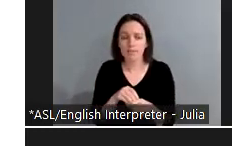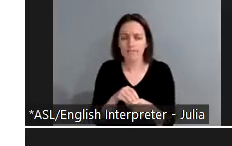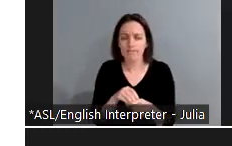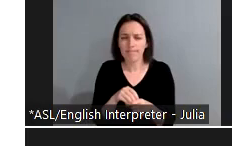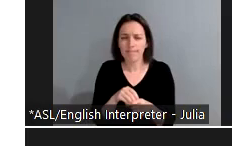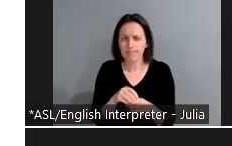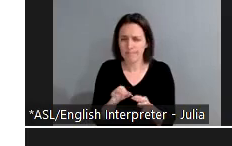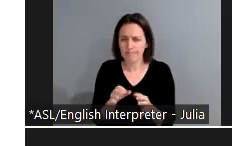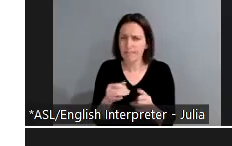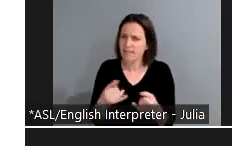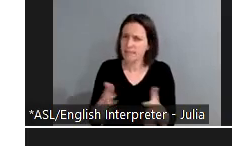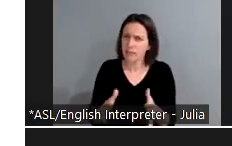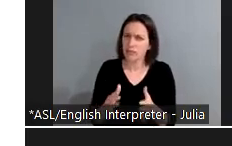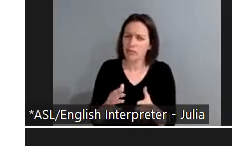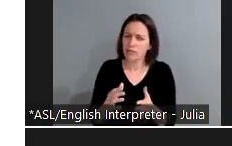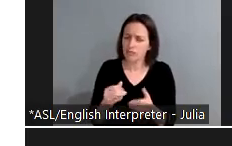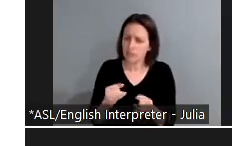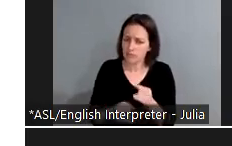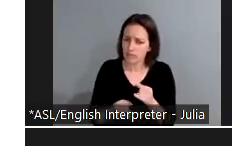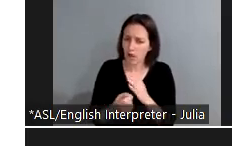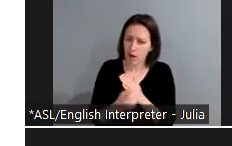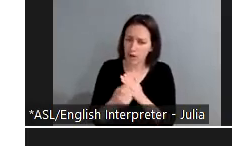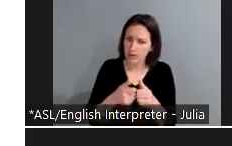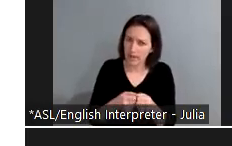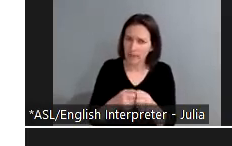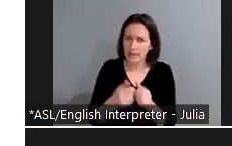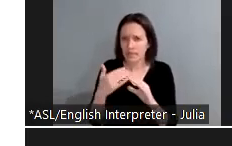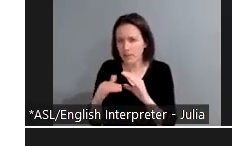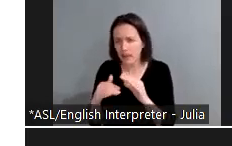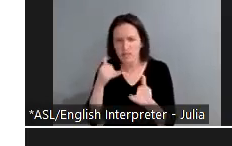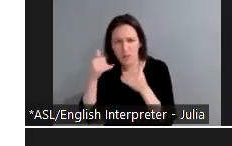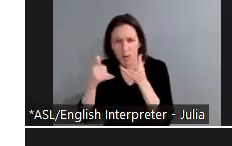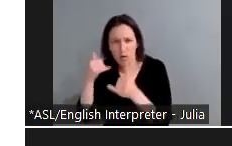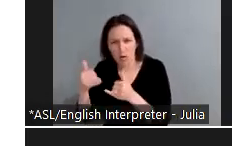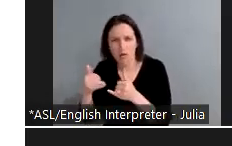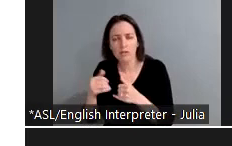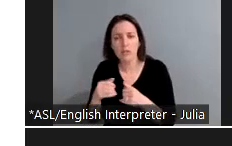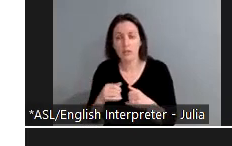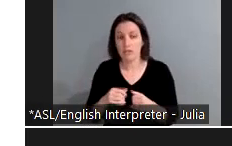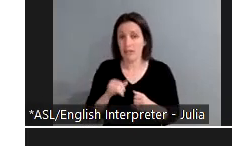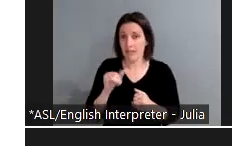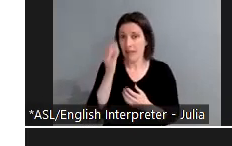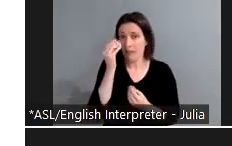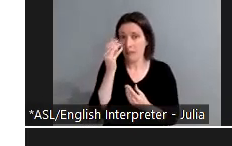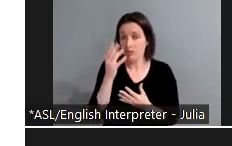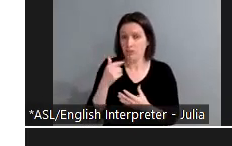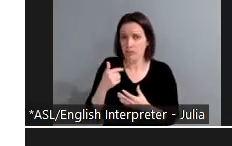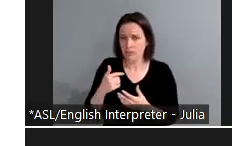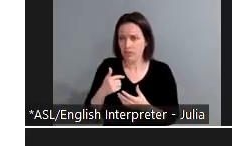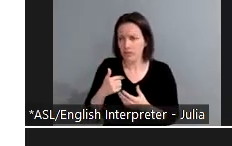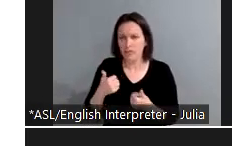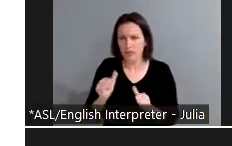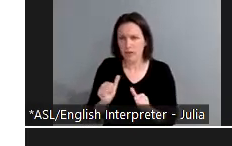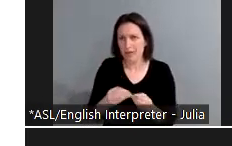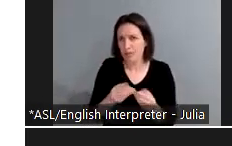auto texts, emails, and phone calls. We will work on providing this information to you all as